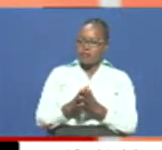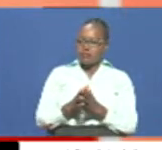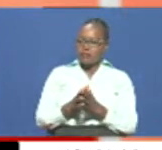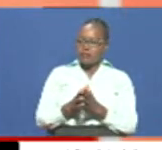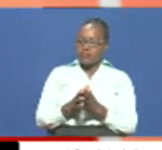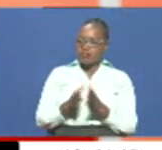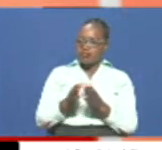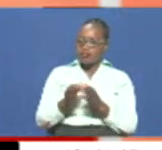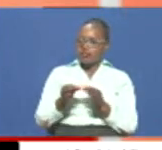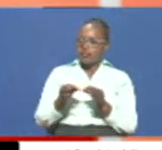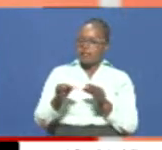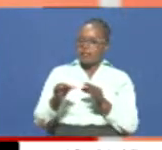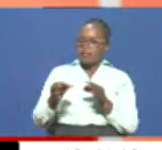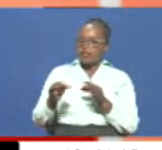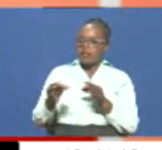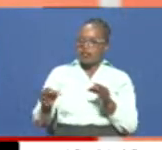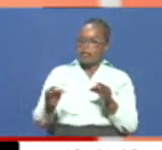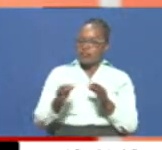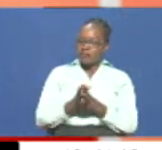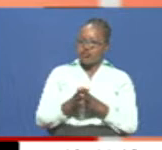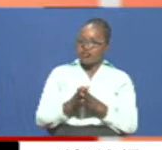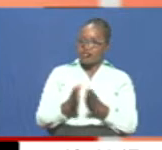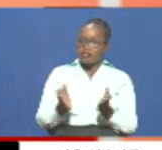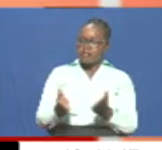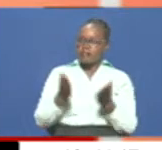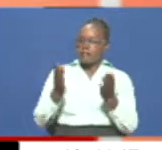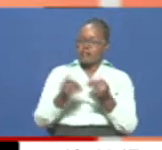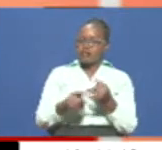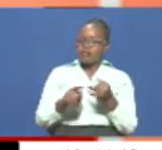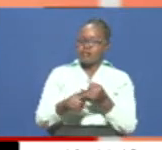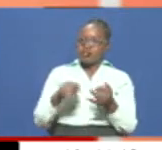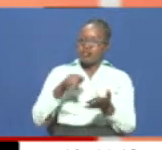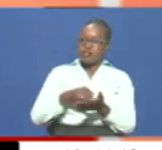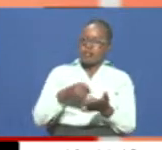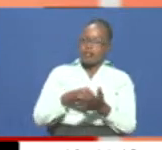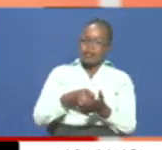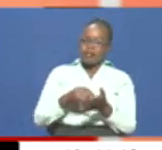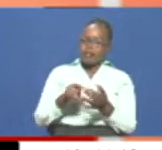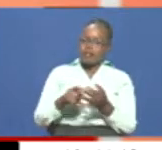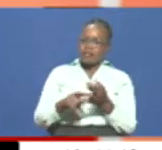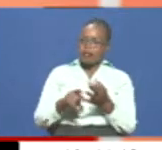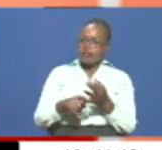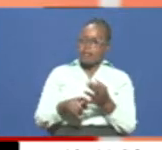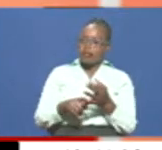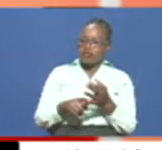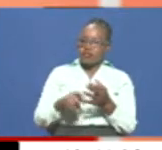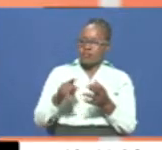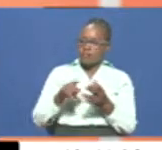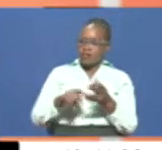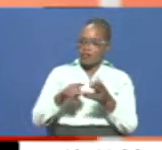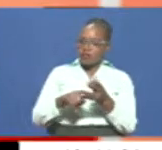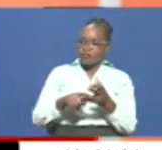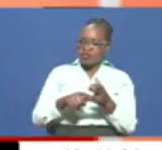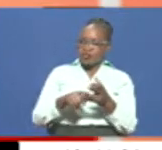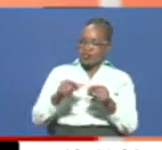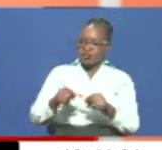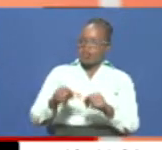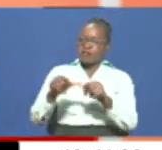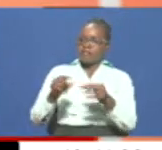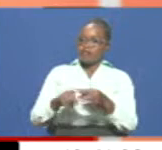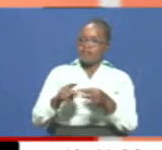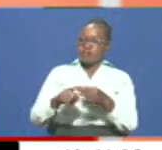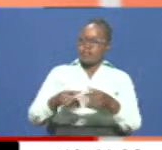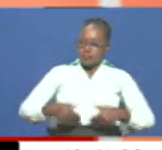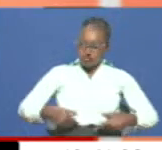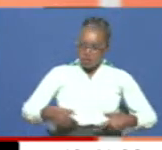expound and promote. The first one is inclusivity, the second one is sustainability, and the third one is youth. And these are very,